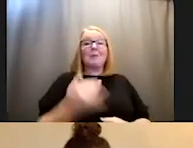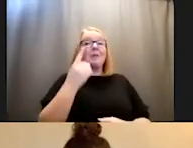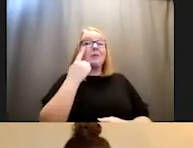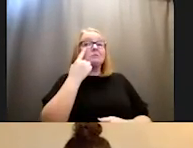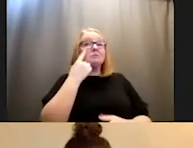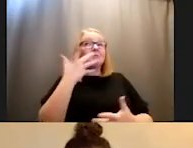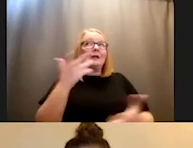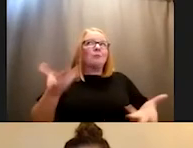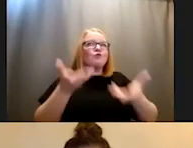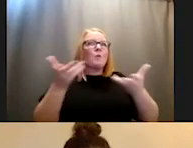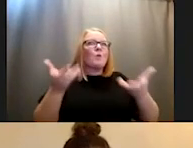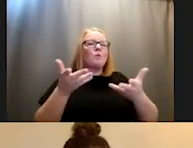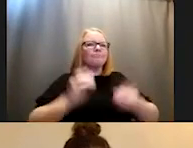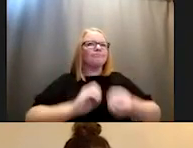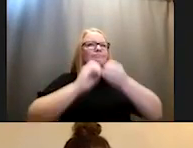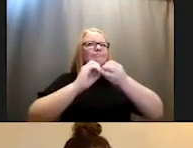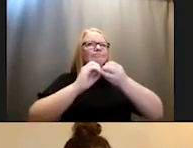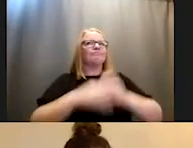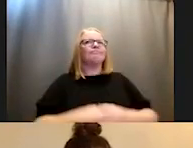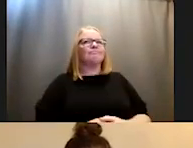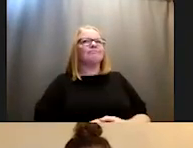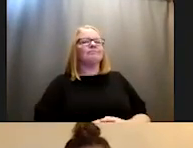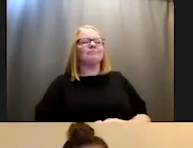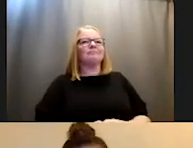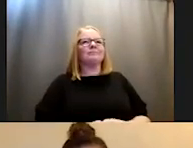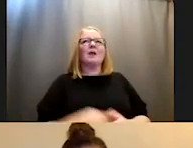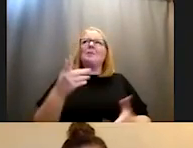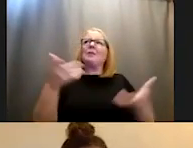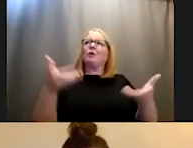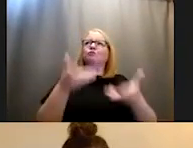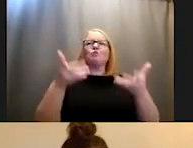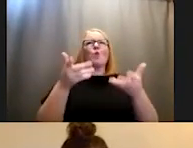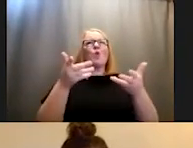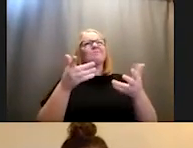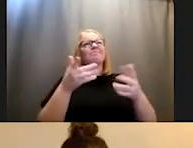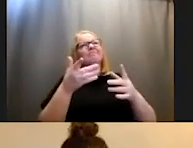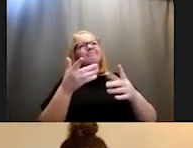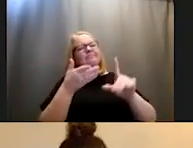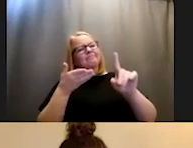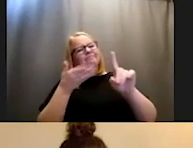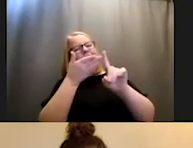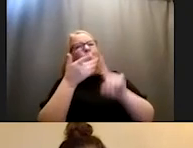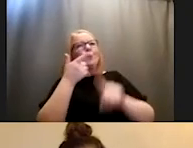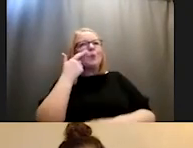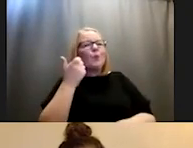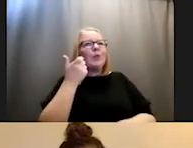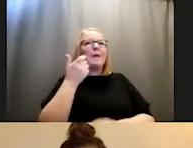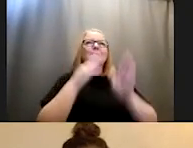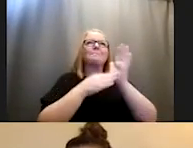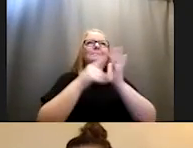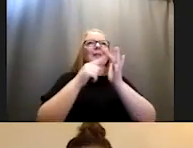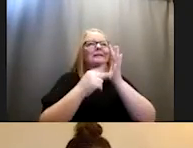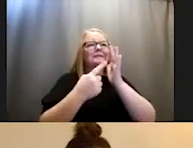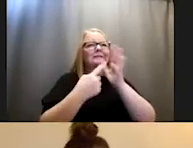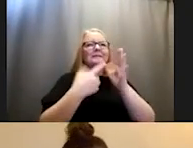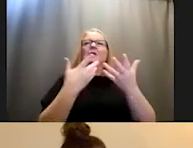they promoted. So it's specifically promoting youth brands like Miners Cosmetics and also